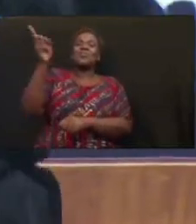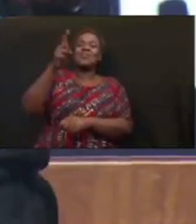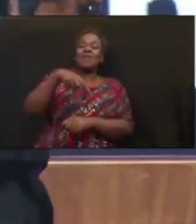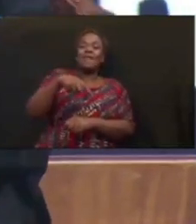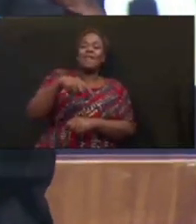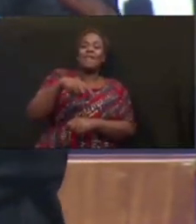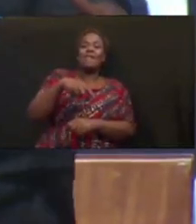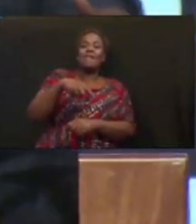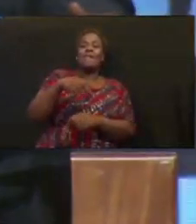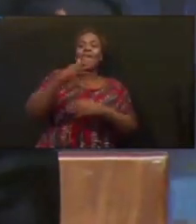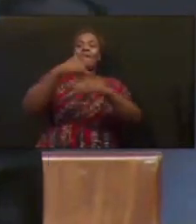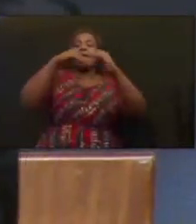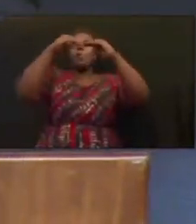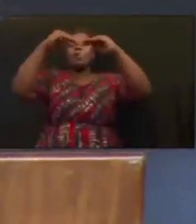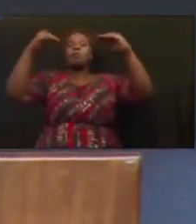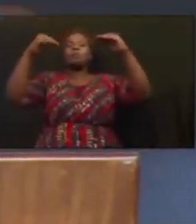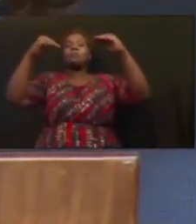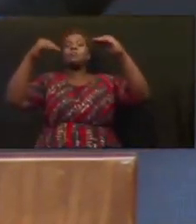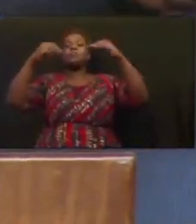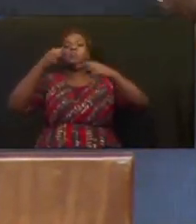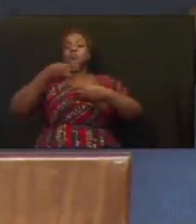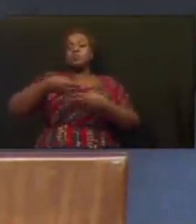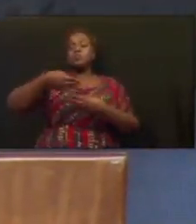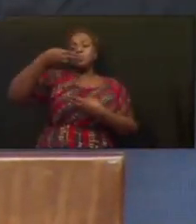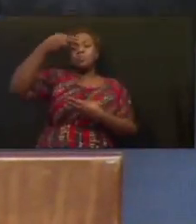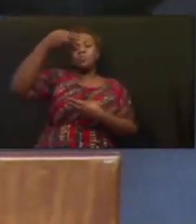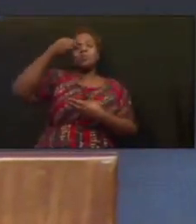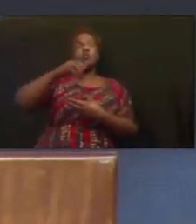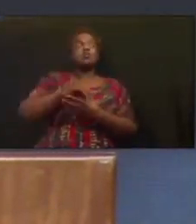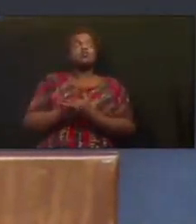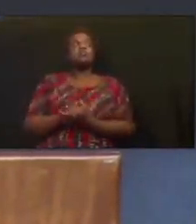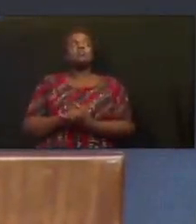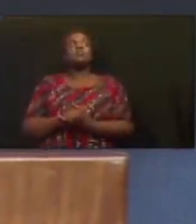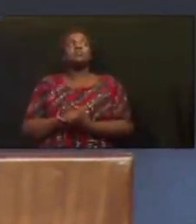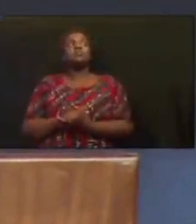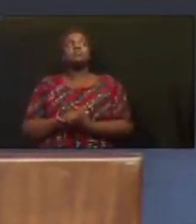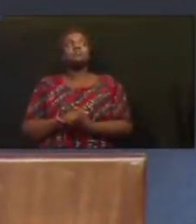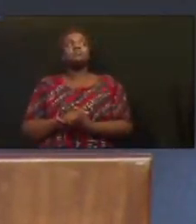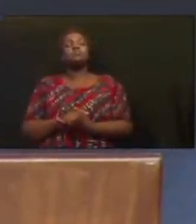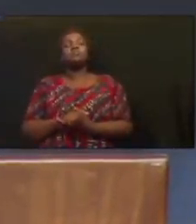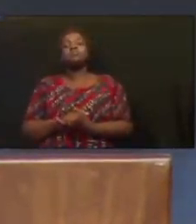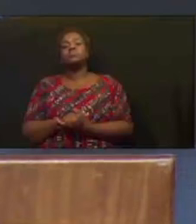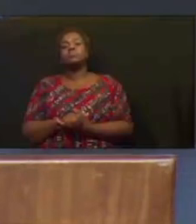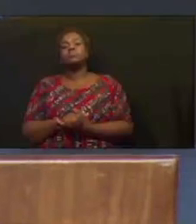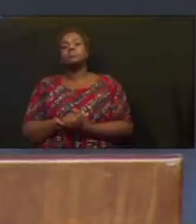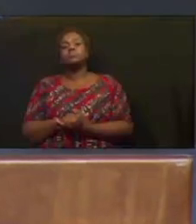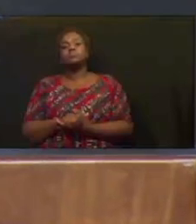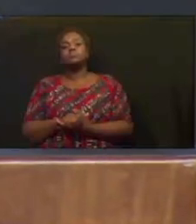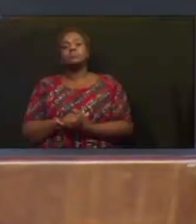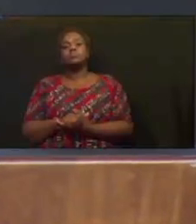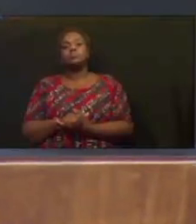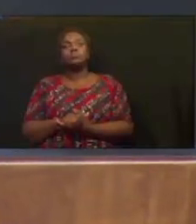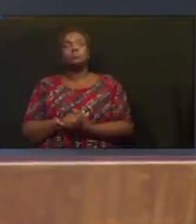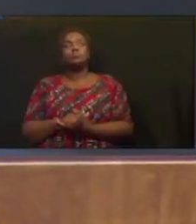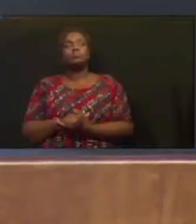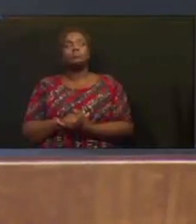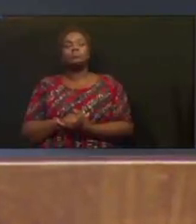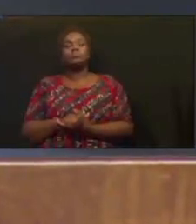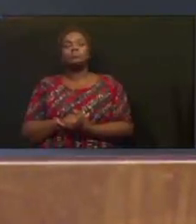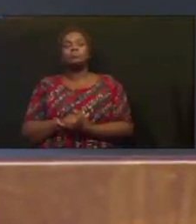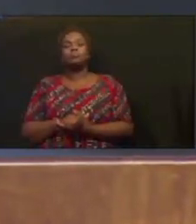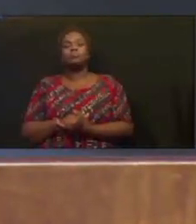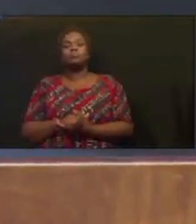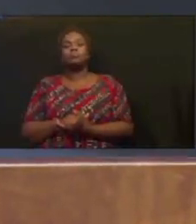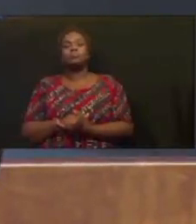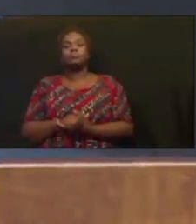dimension that is higher than commerce. I'm saying this because part of the mantles that will fall in this place, these three categories,